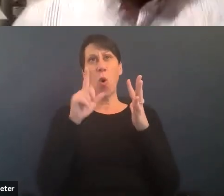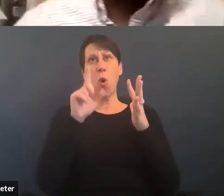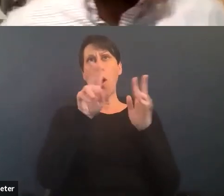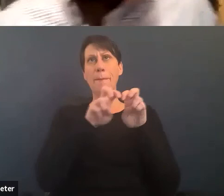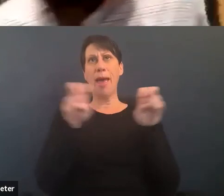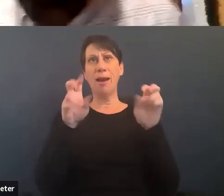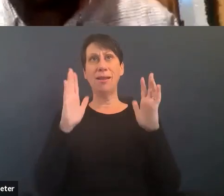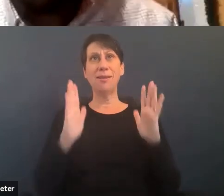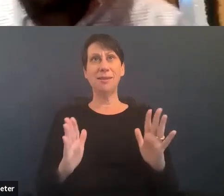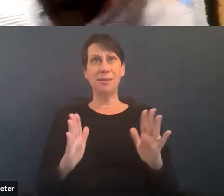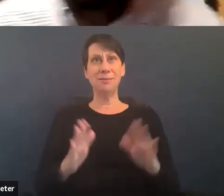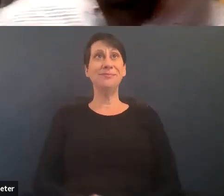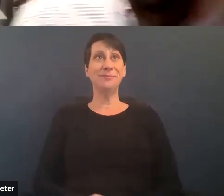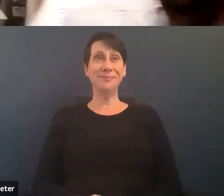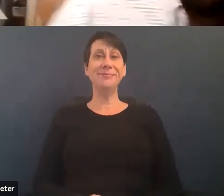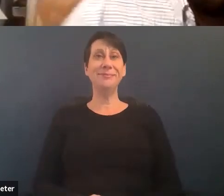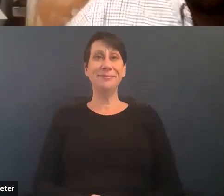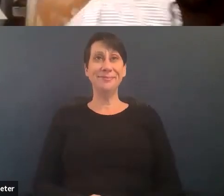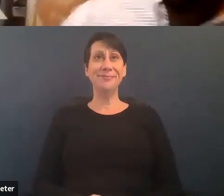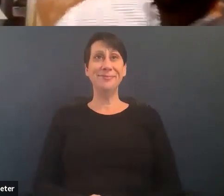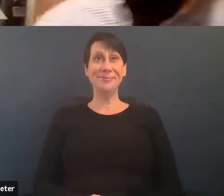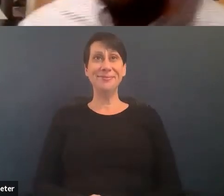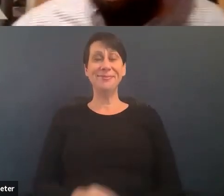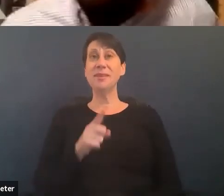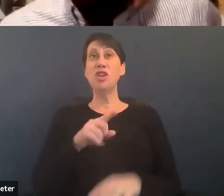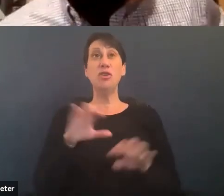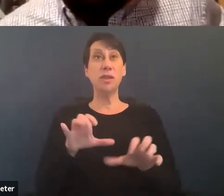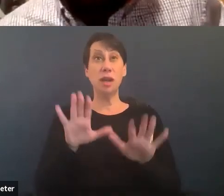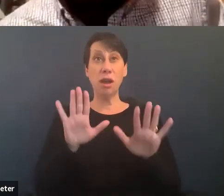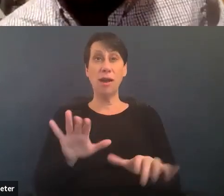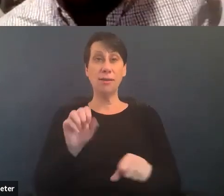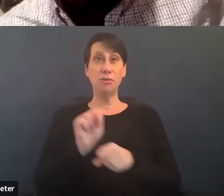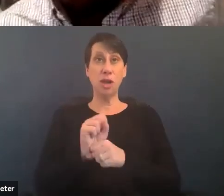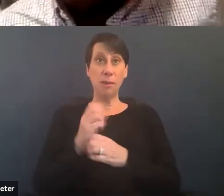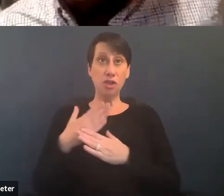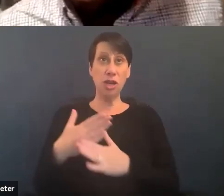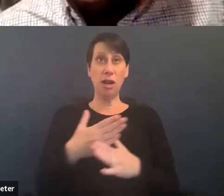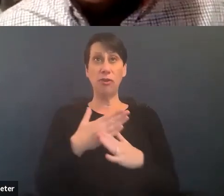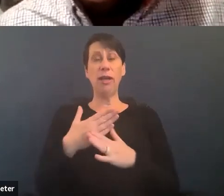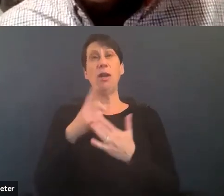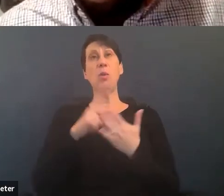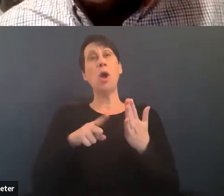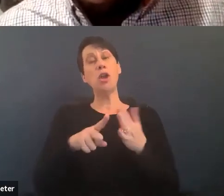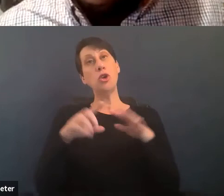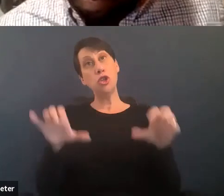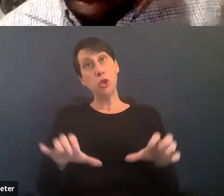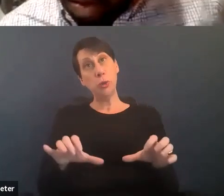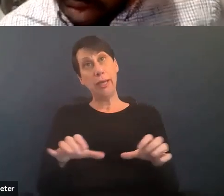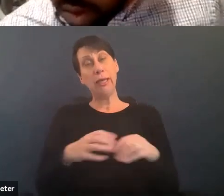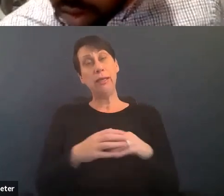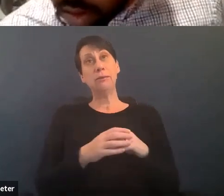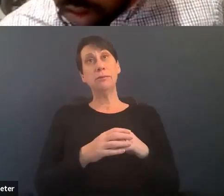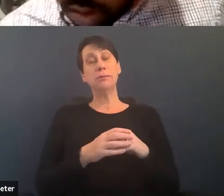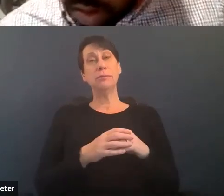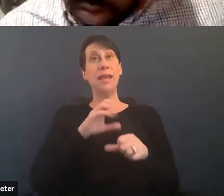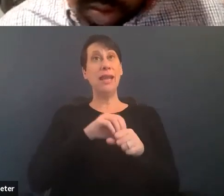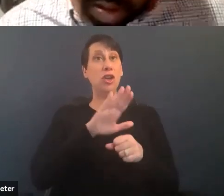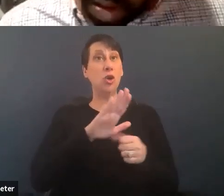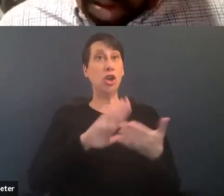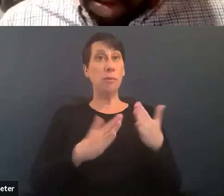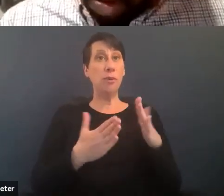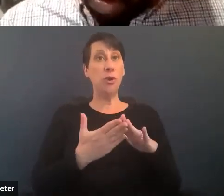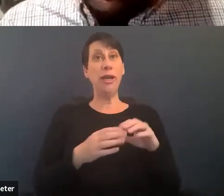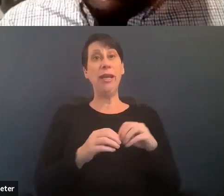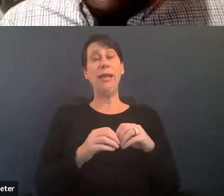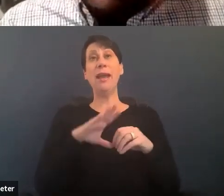panelists. You all have done an awesome job sharing what you're doing on the ground in your communities and